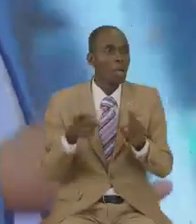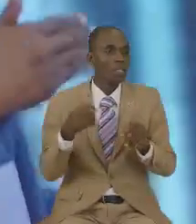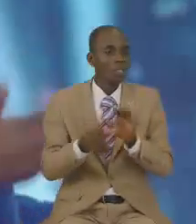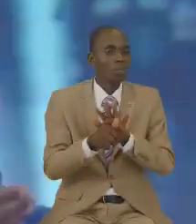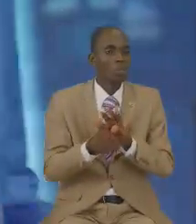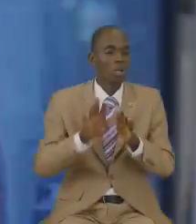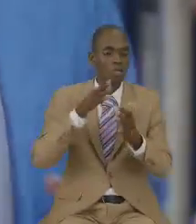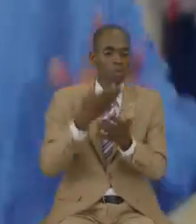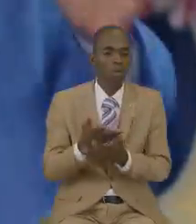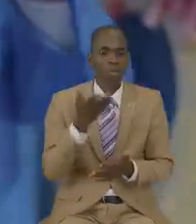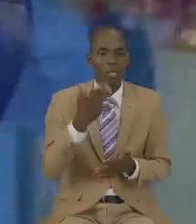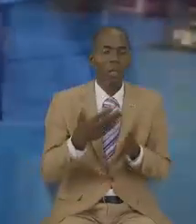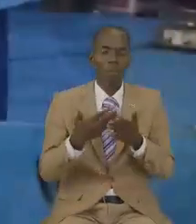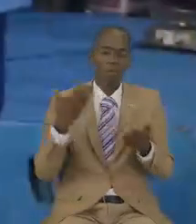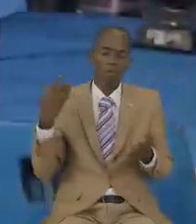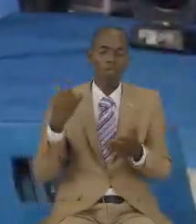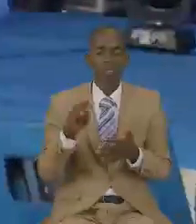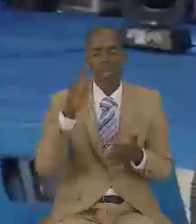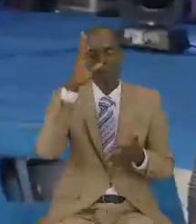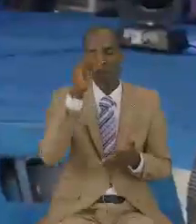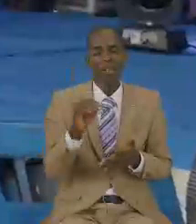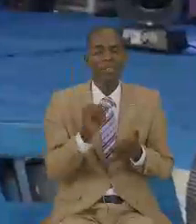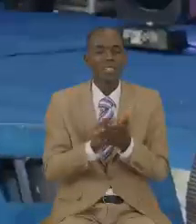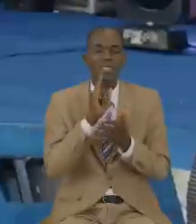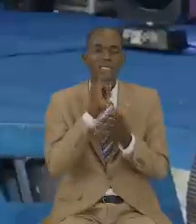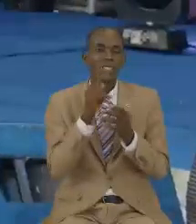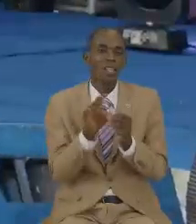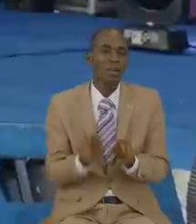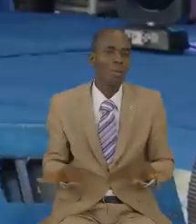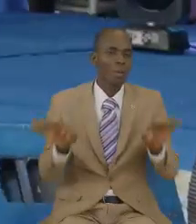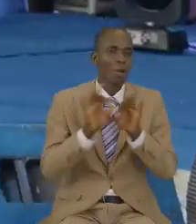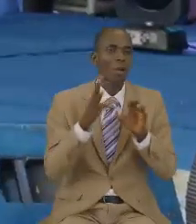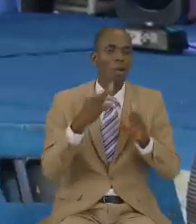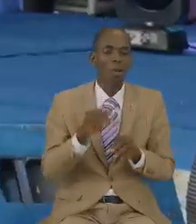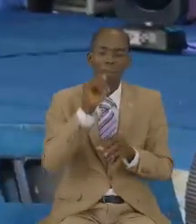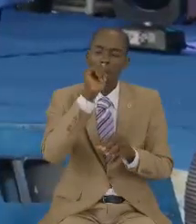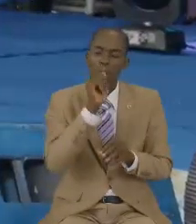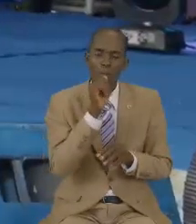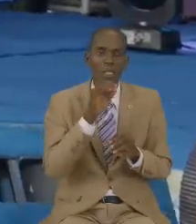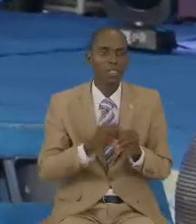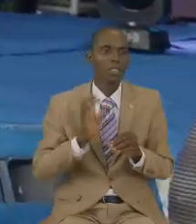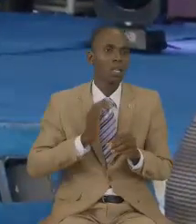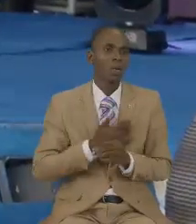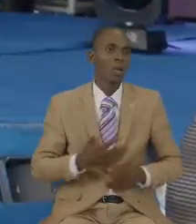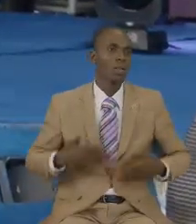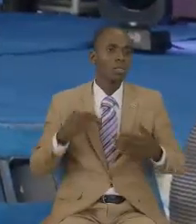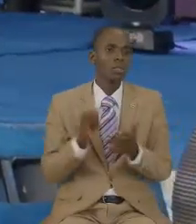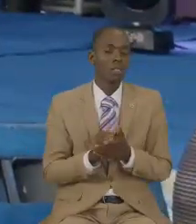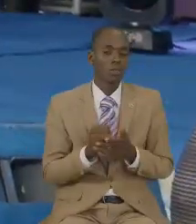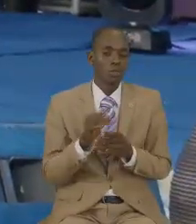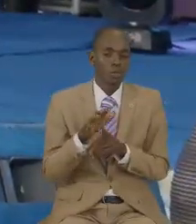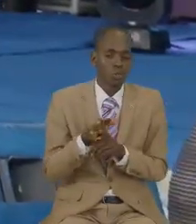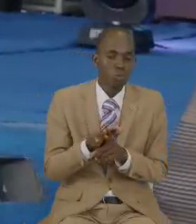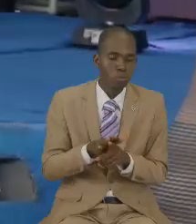before him. That's the value of patience in our lives, that slowly and gradually and